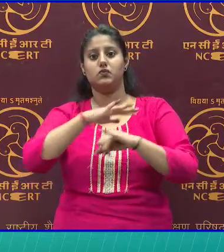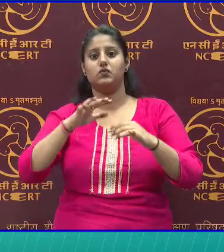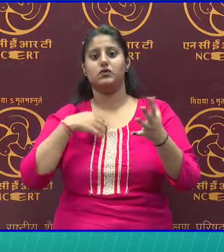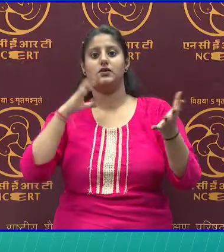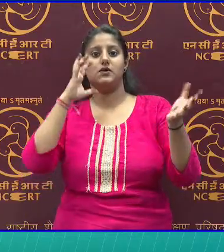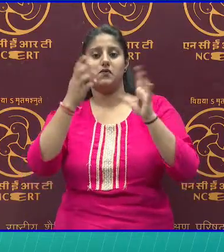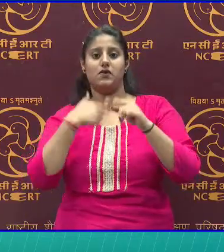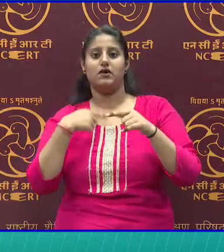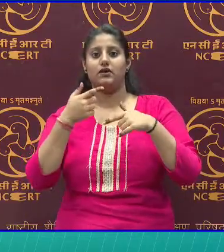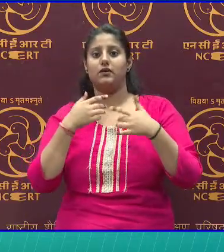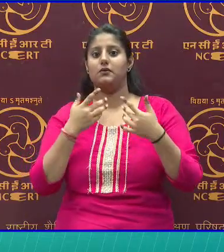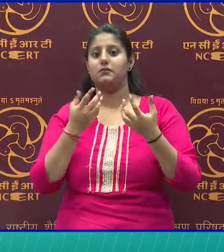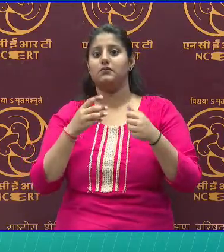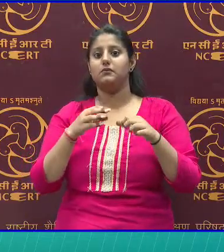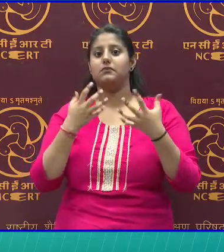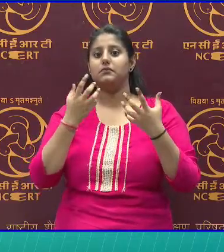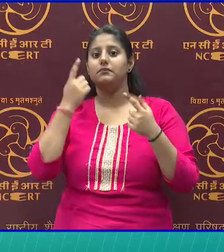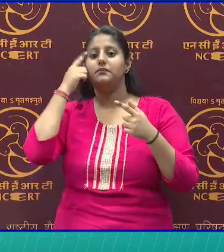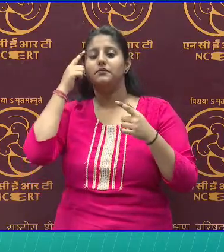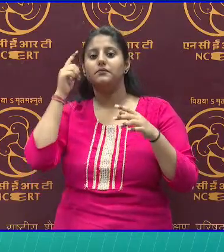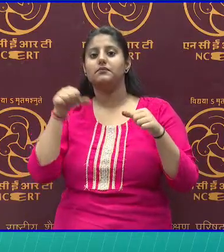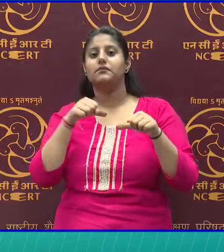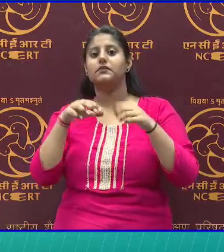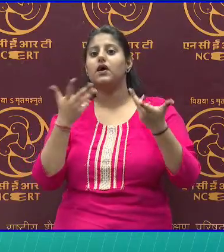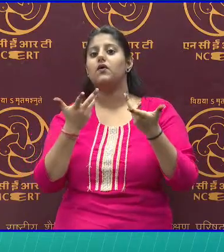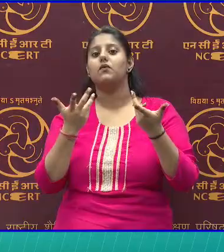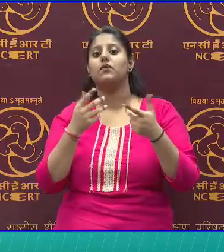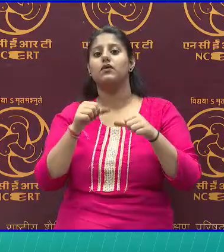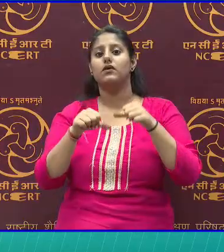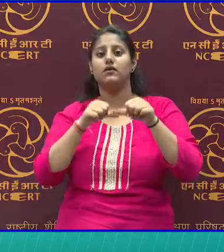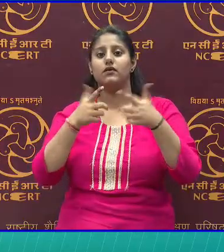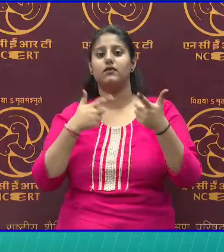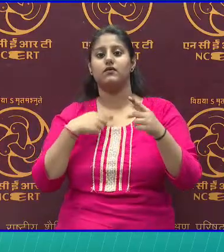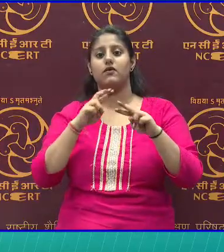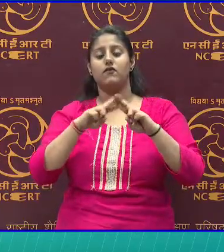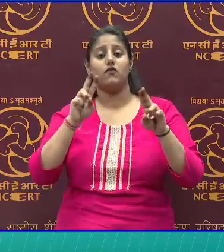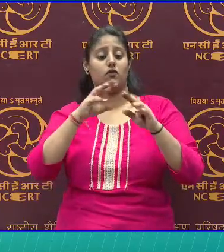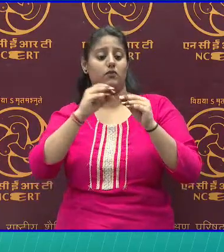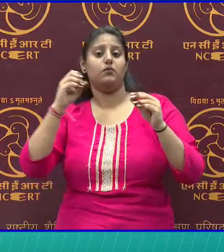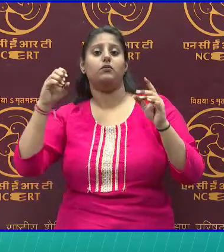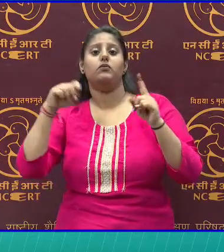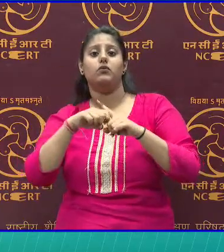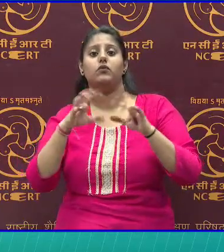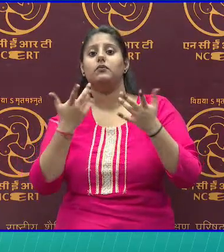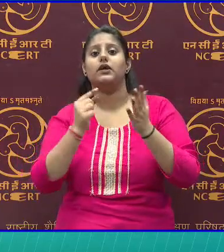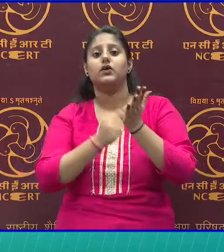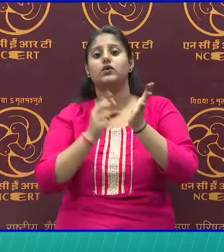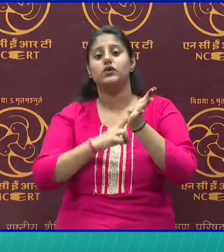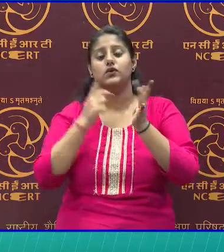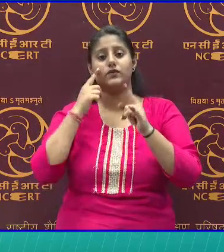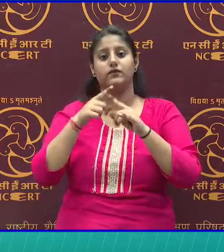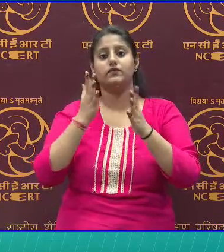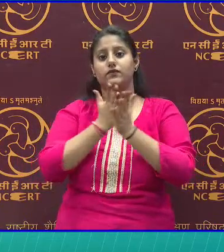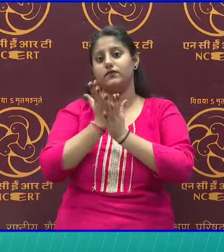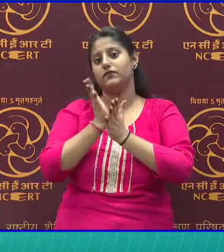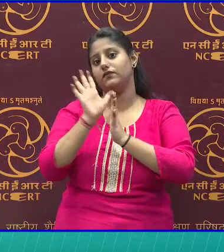we have framed our the whole book in these 5 units.